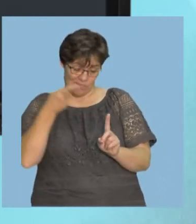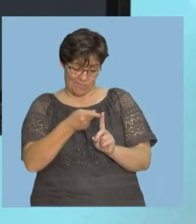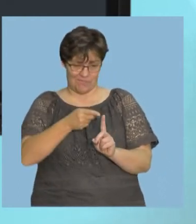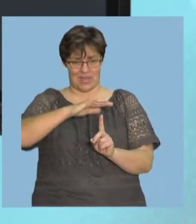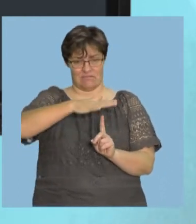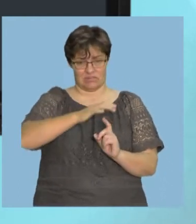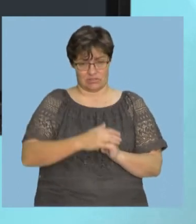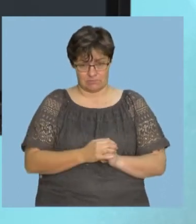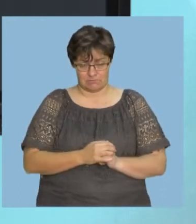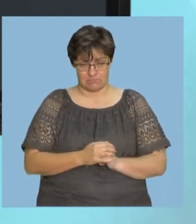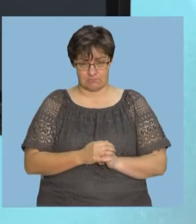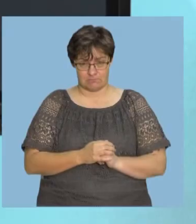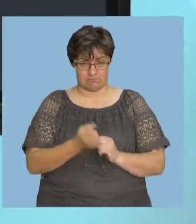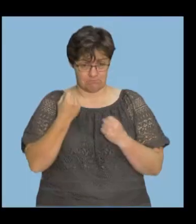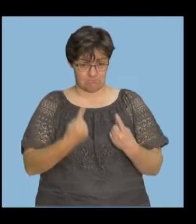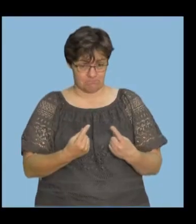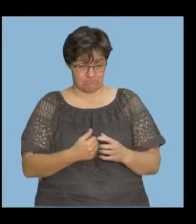average. Are we together?